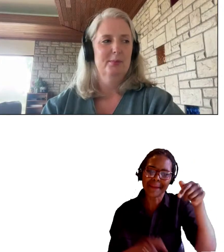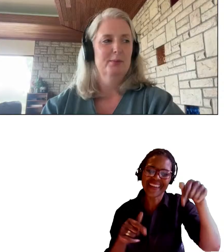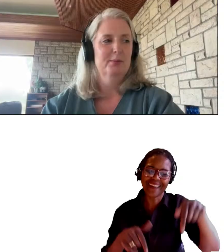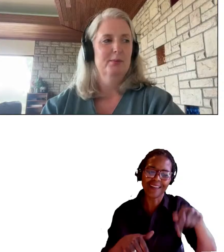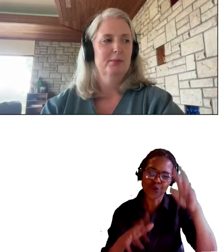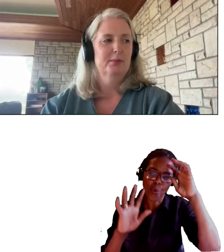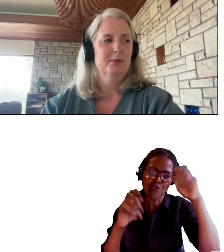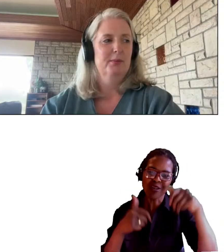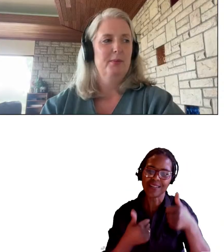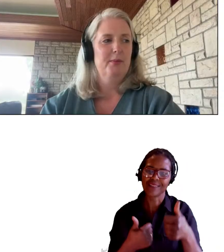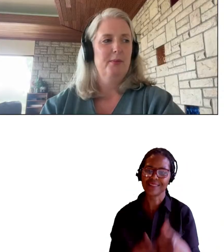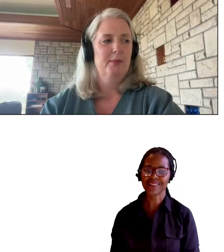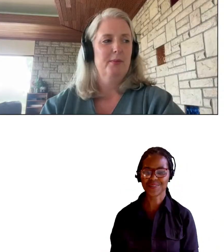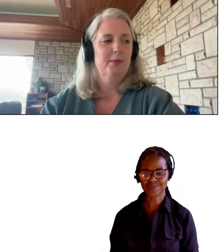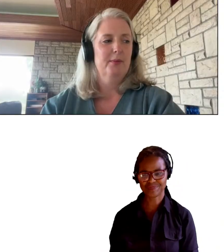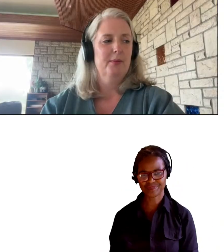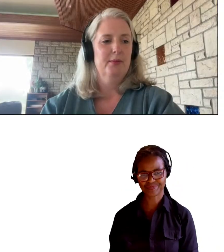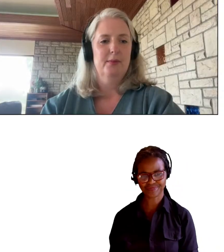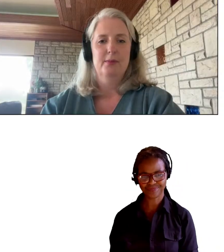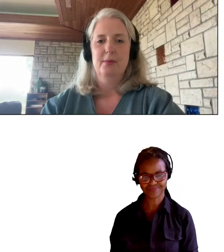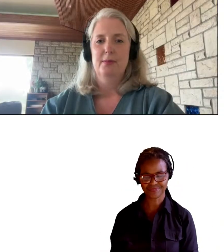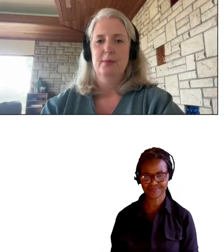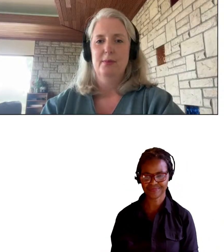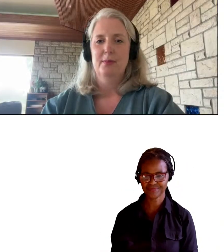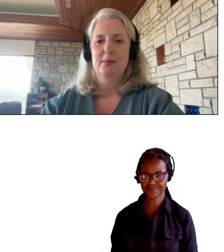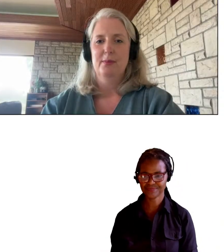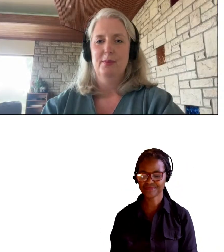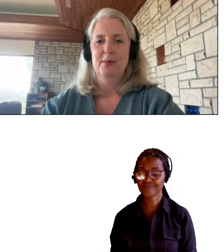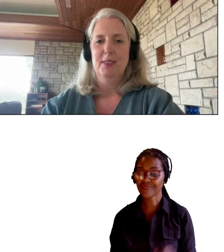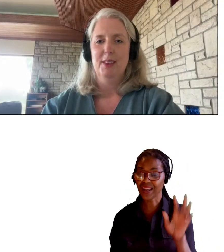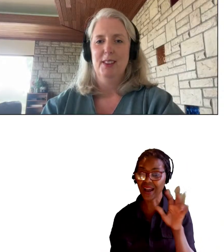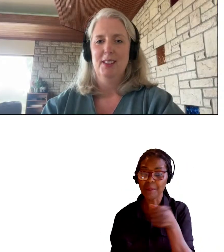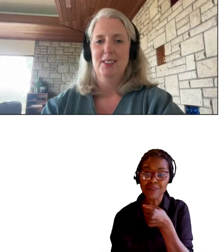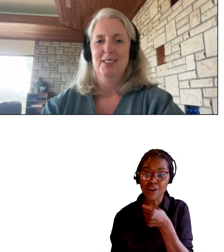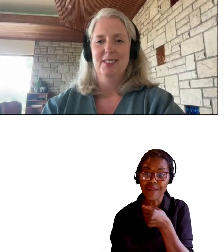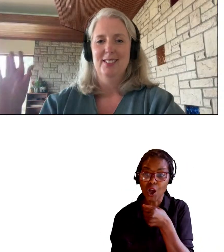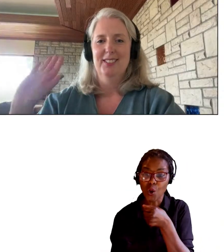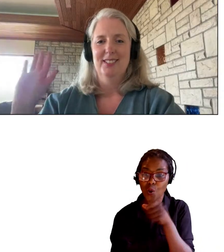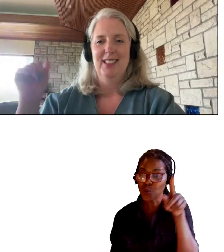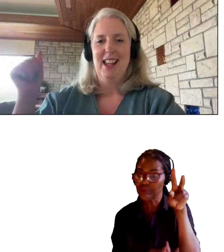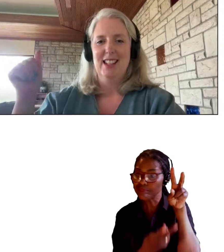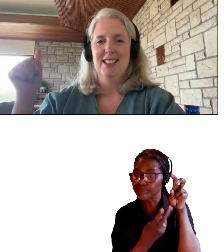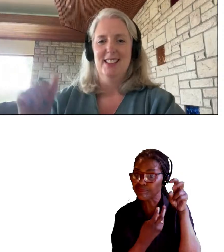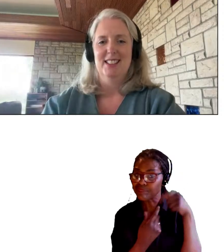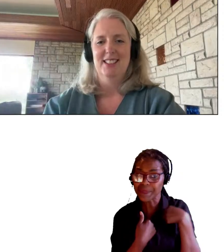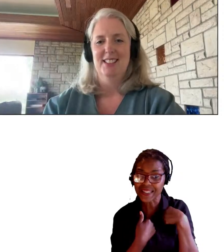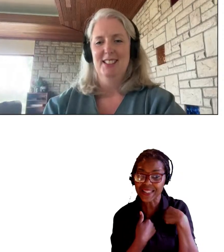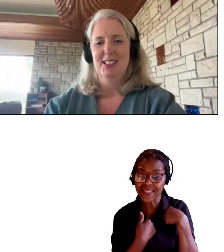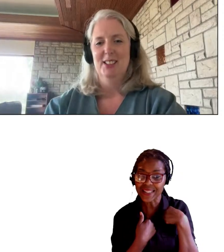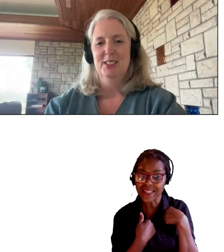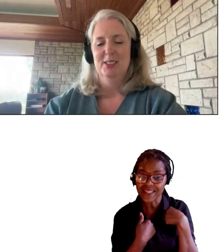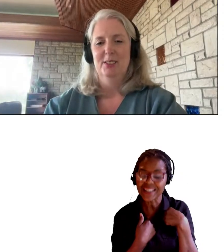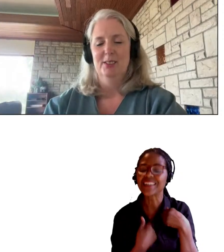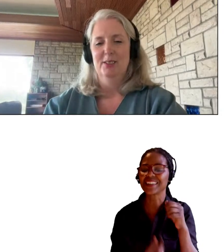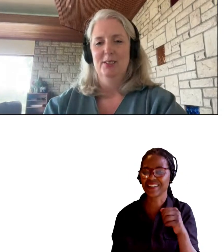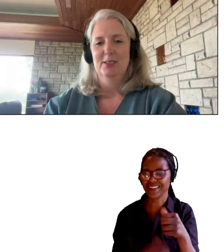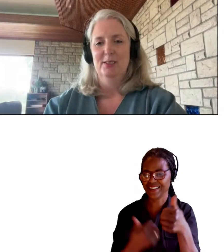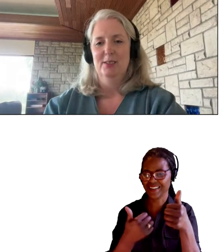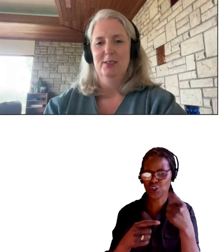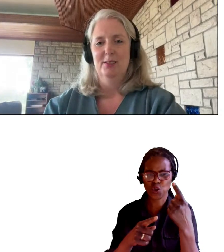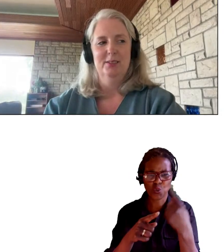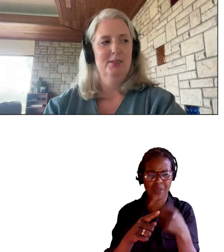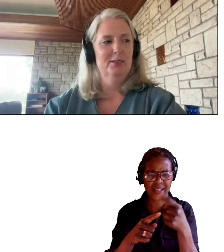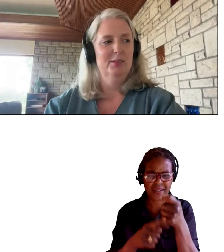Hi, magical microphone. Can you actually hear me? Yeah. Great. Sorry, a quick, tiny